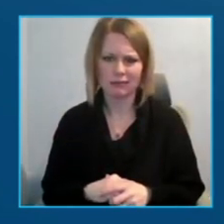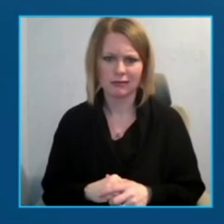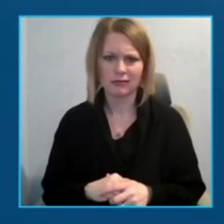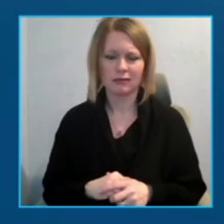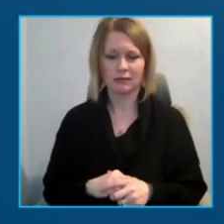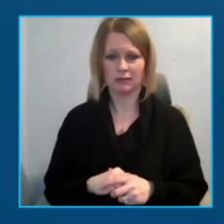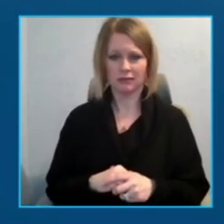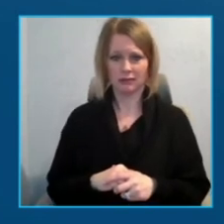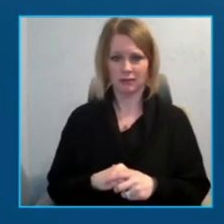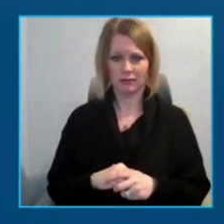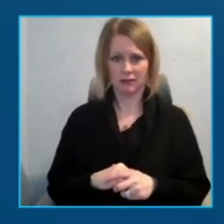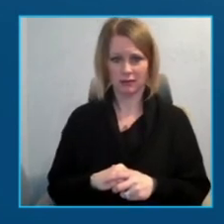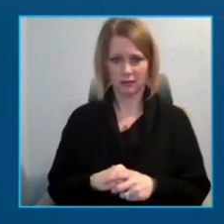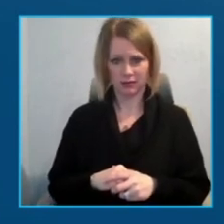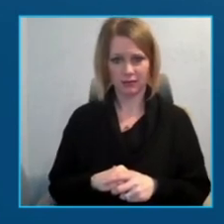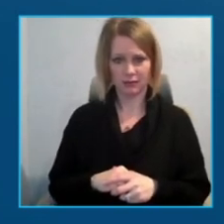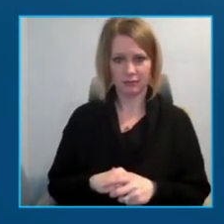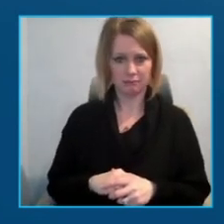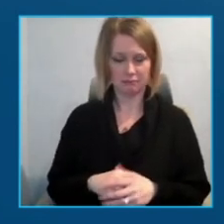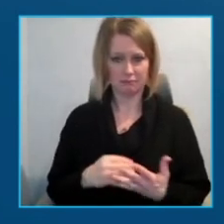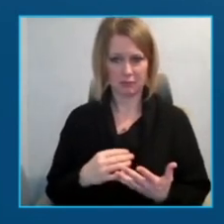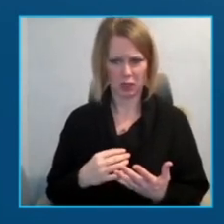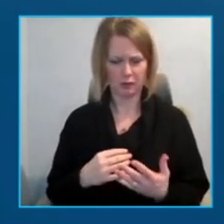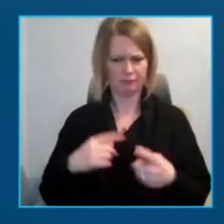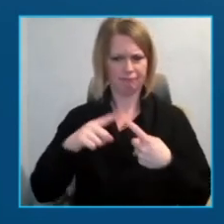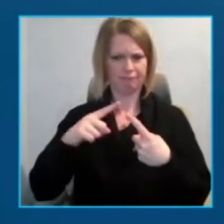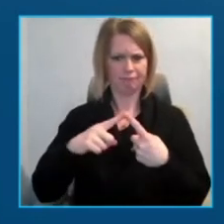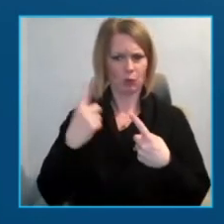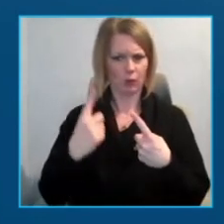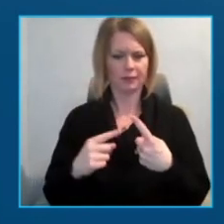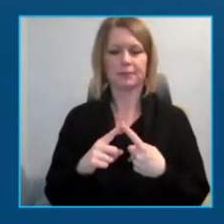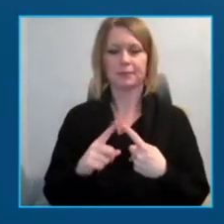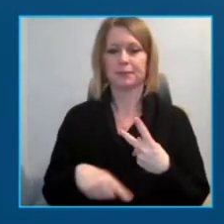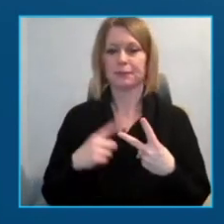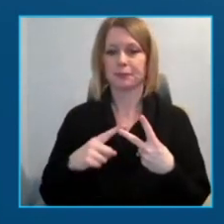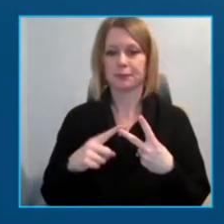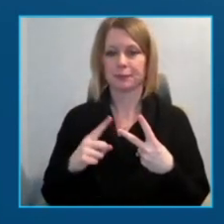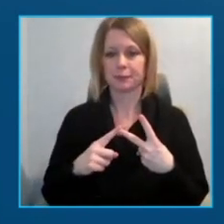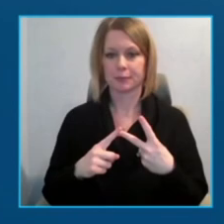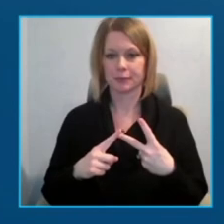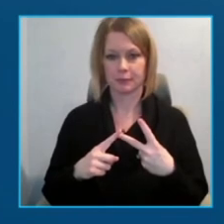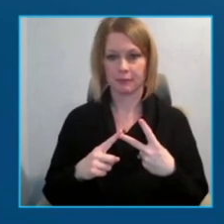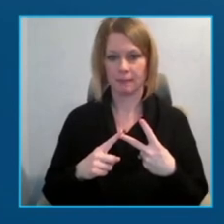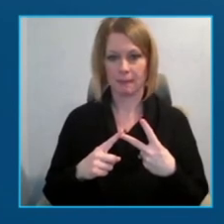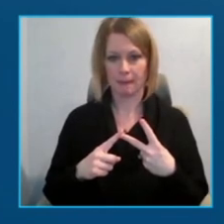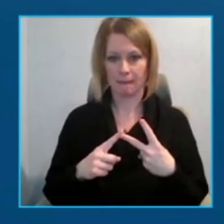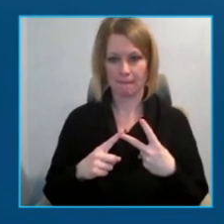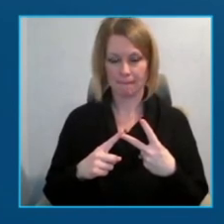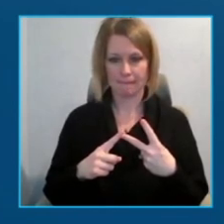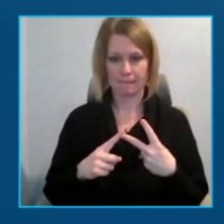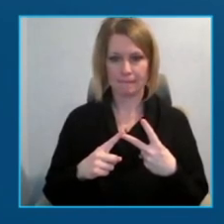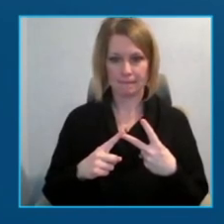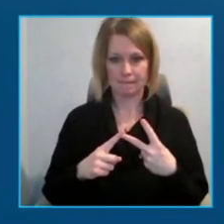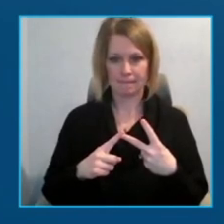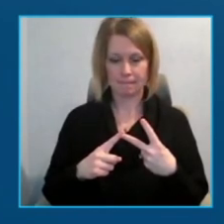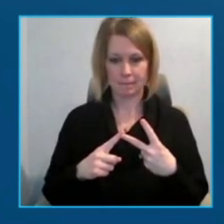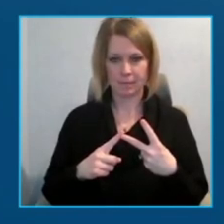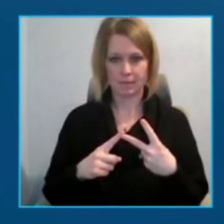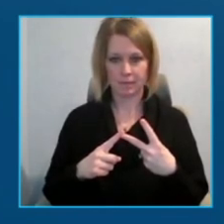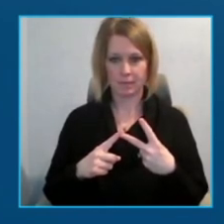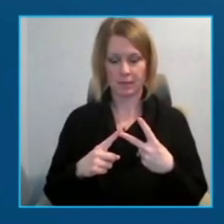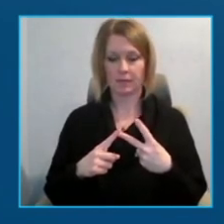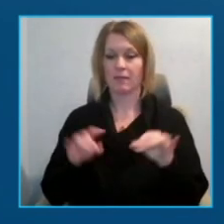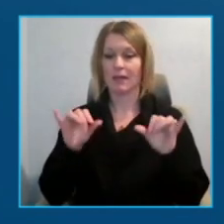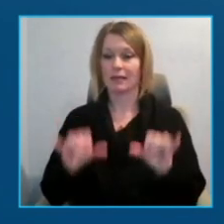meaning of that eludes me. So that's point one. Point two, in the same article,